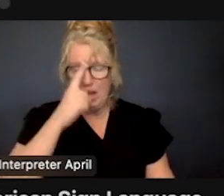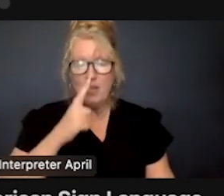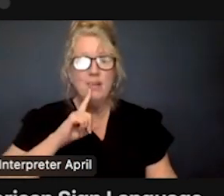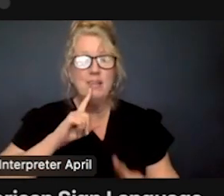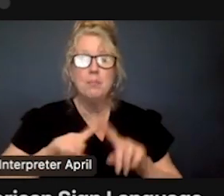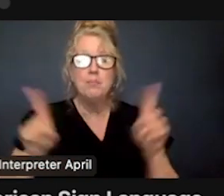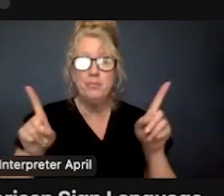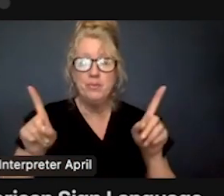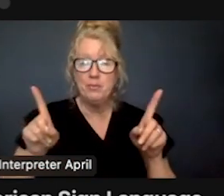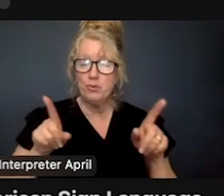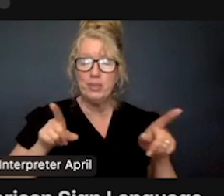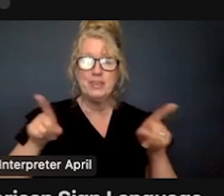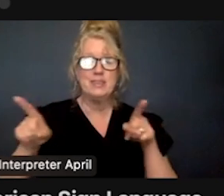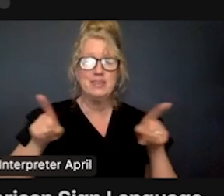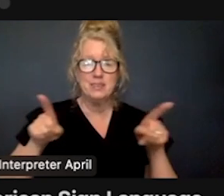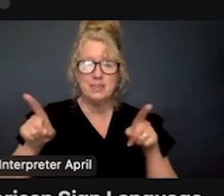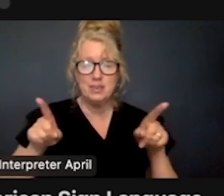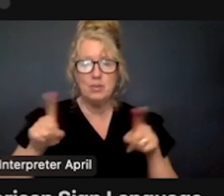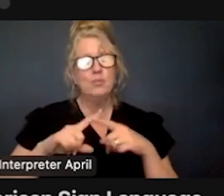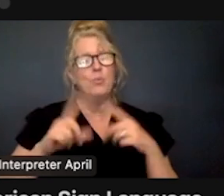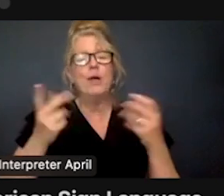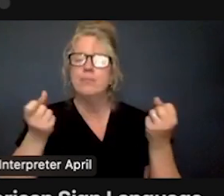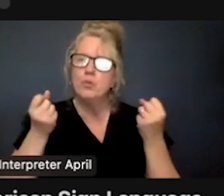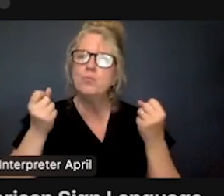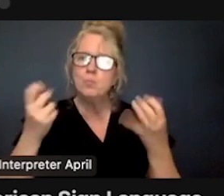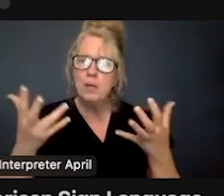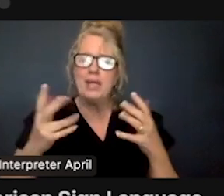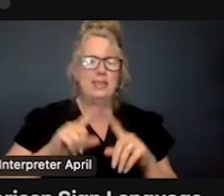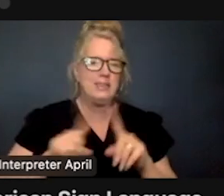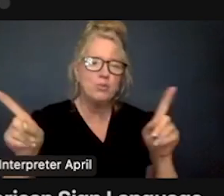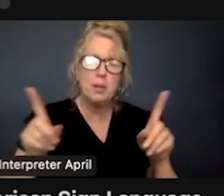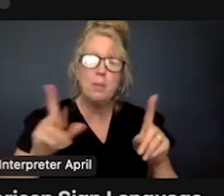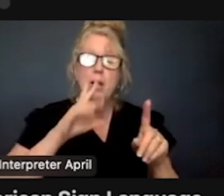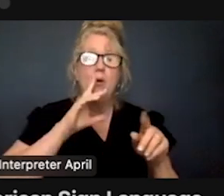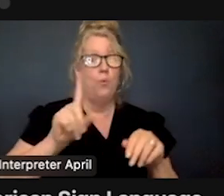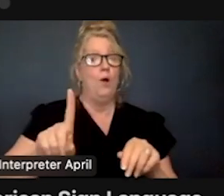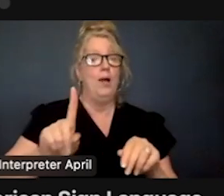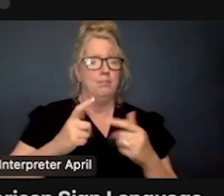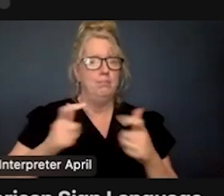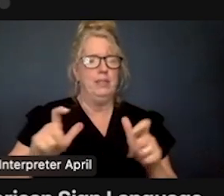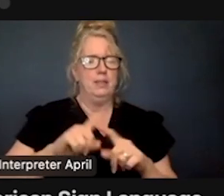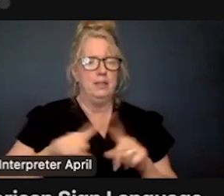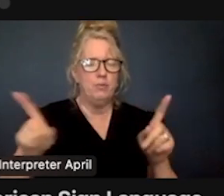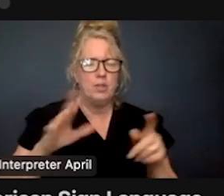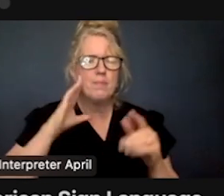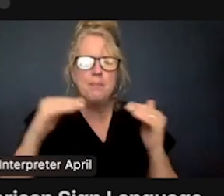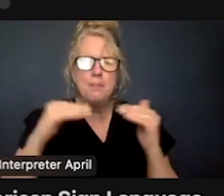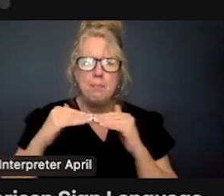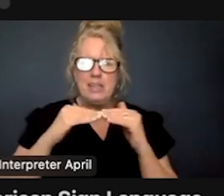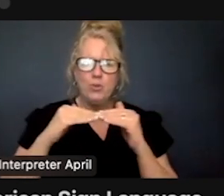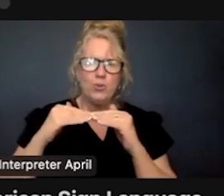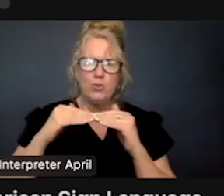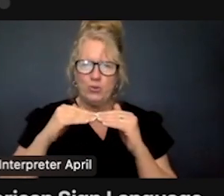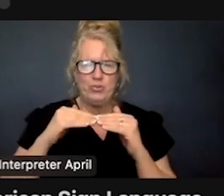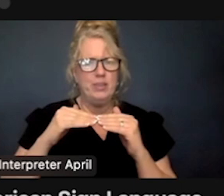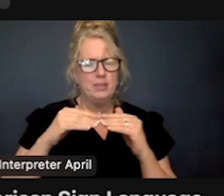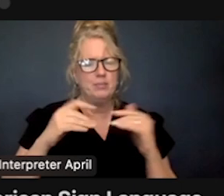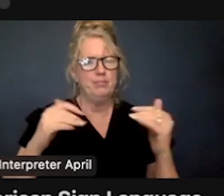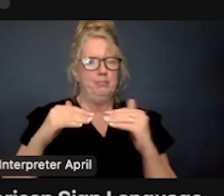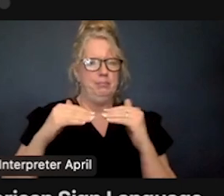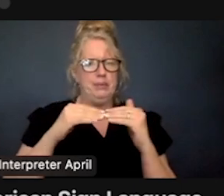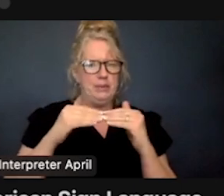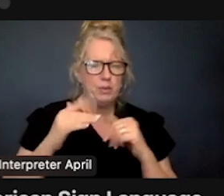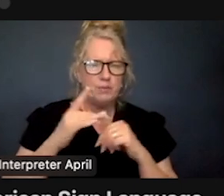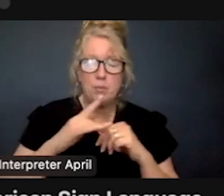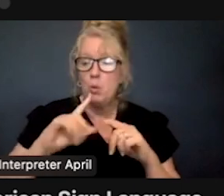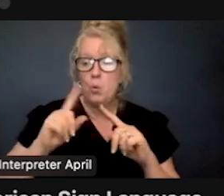there are many differences, but I would say that the big difference is in peers. Having peer availability. When I